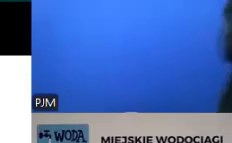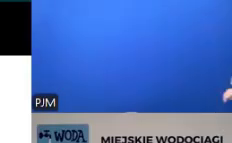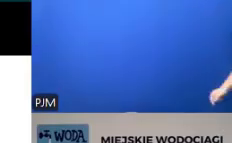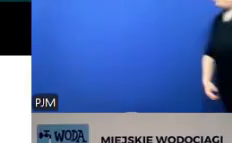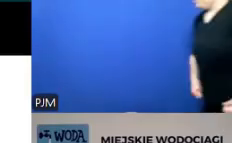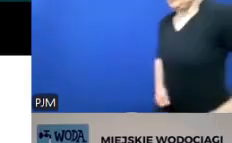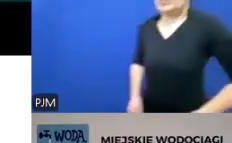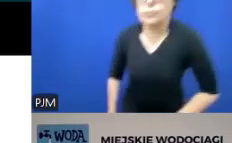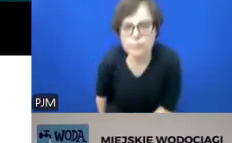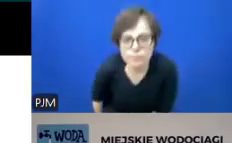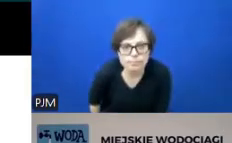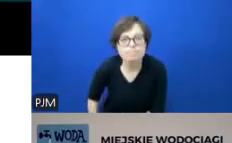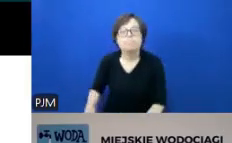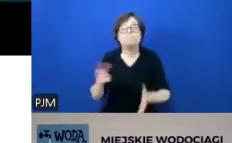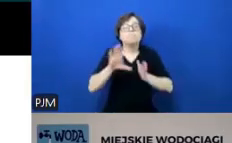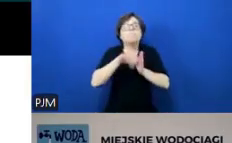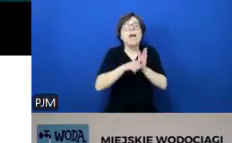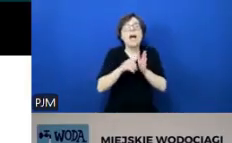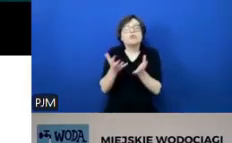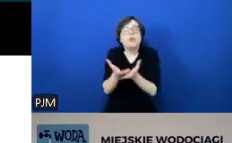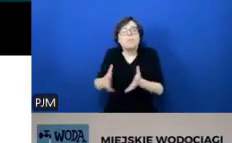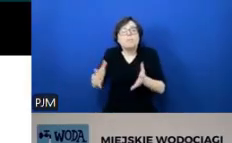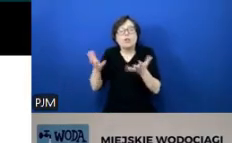less. So this is the plan of the city, how it looks.